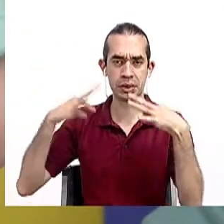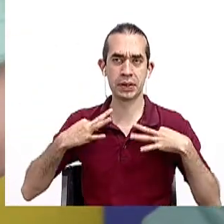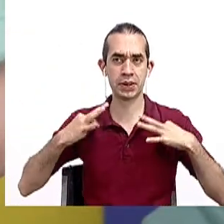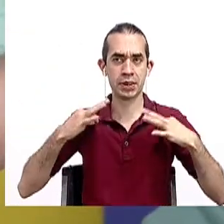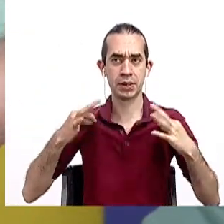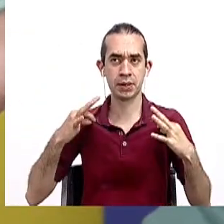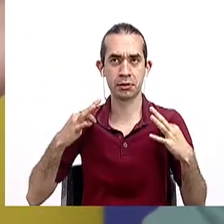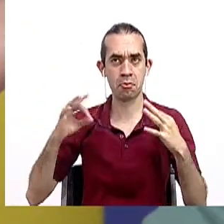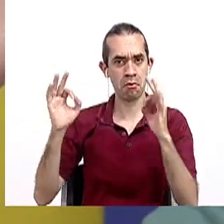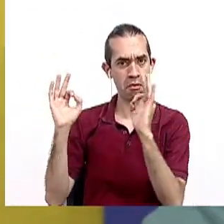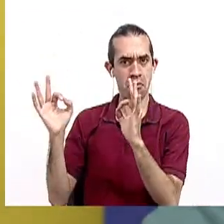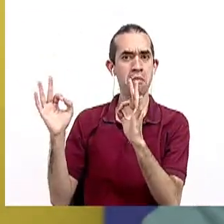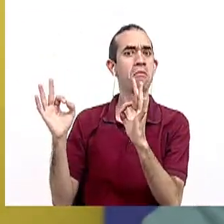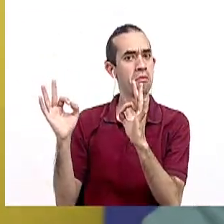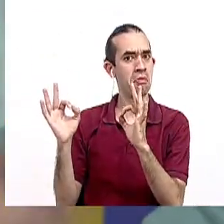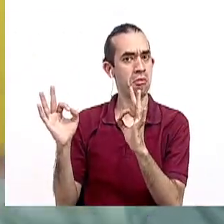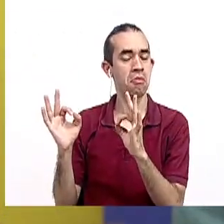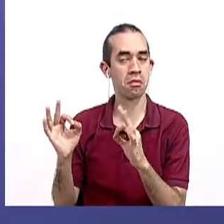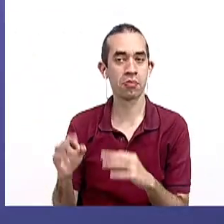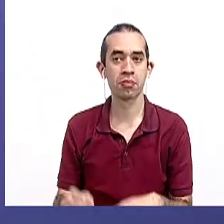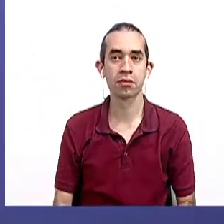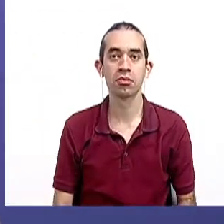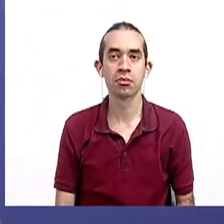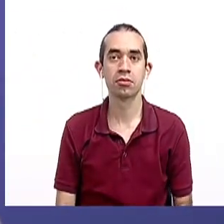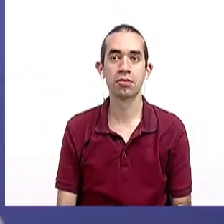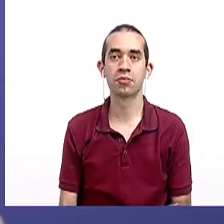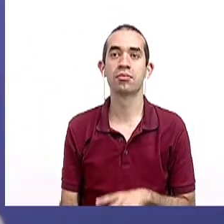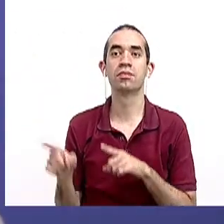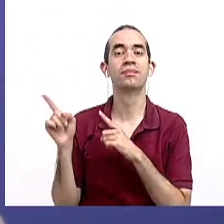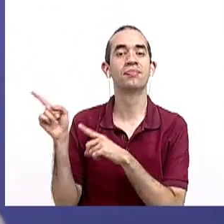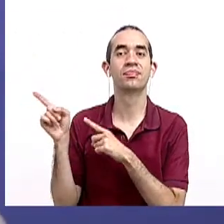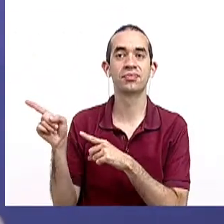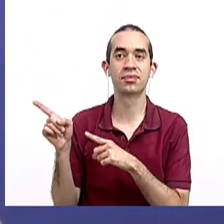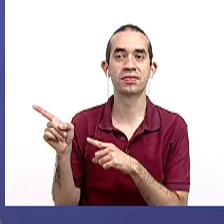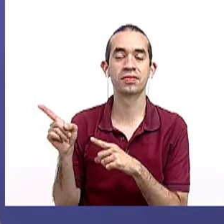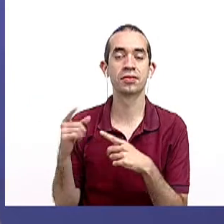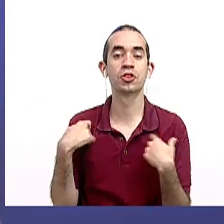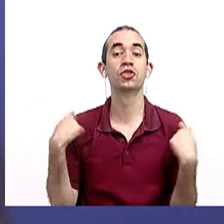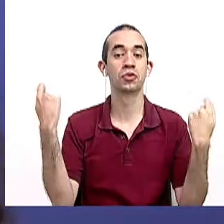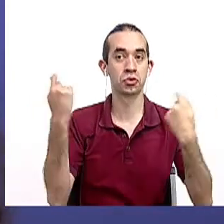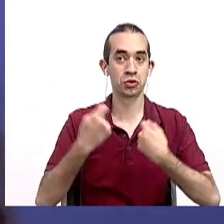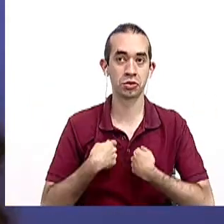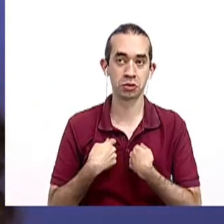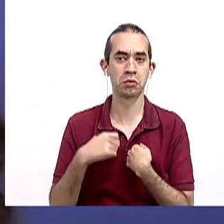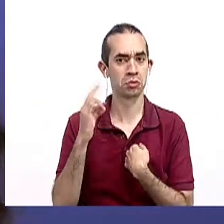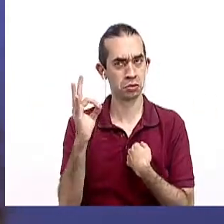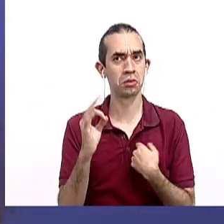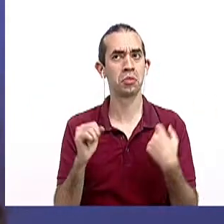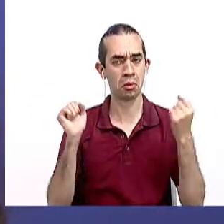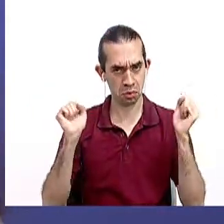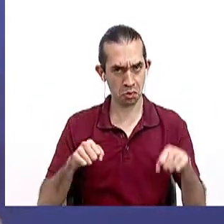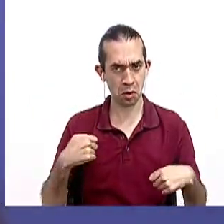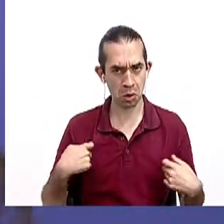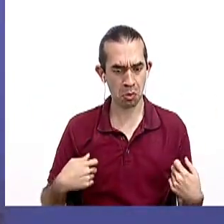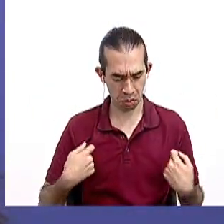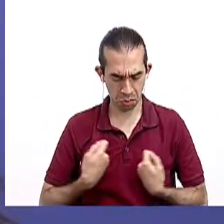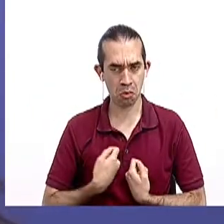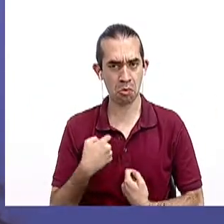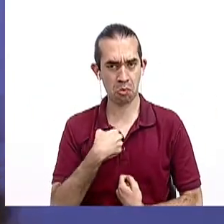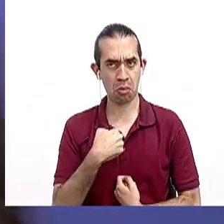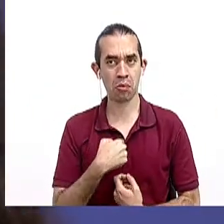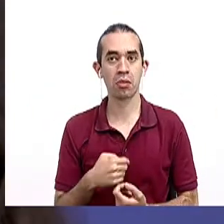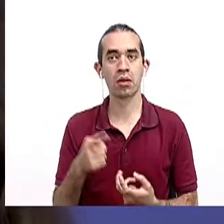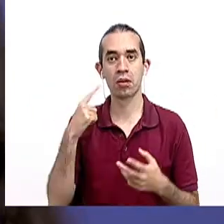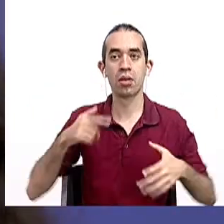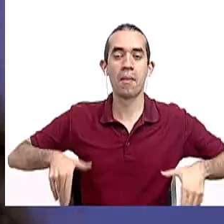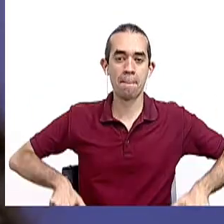It's actually very cool. And this is a sweater. Nice. I could wear it. These